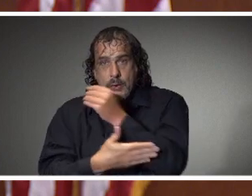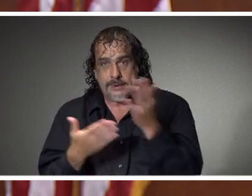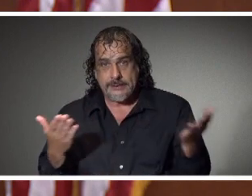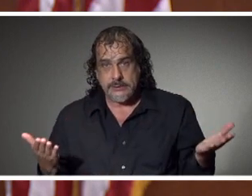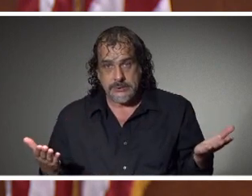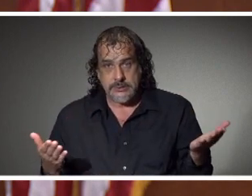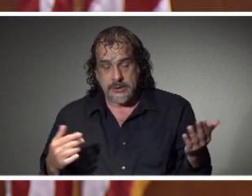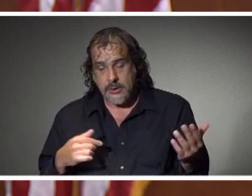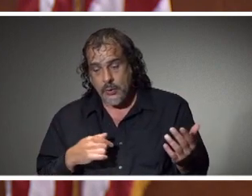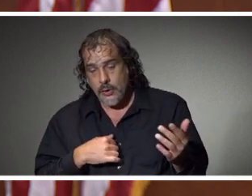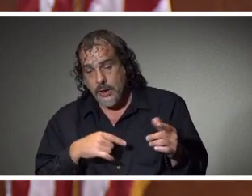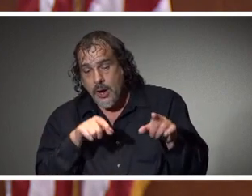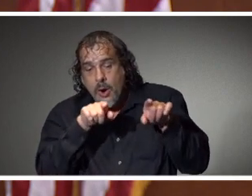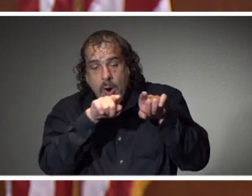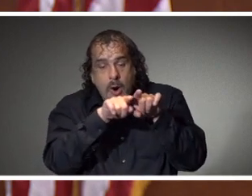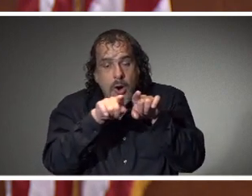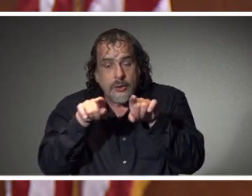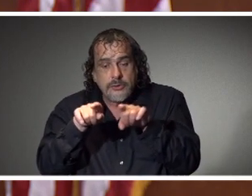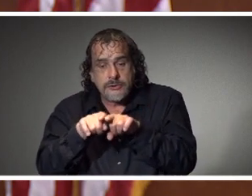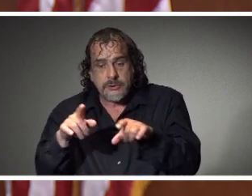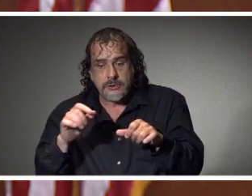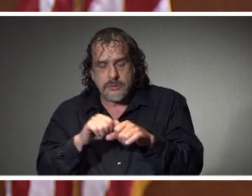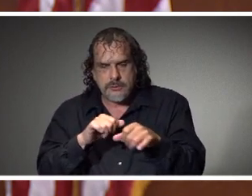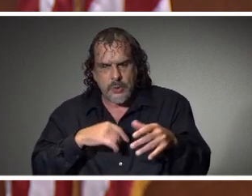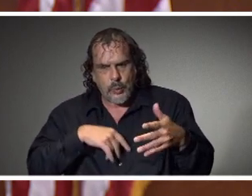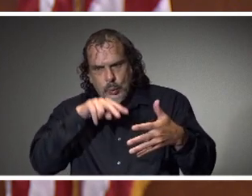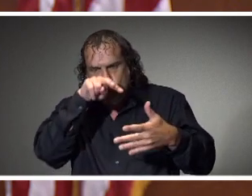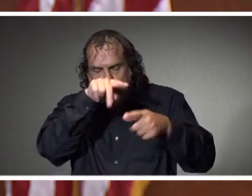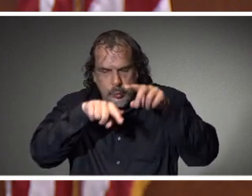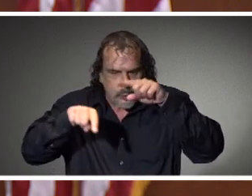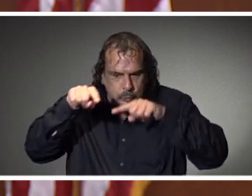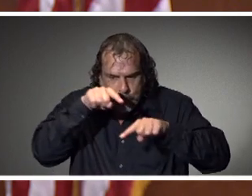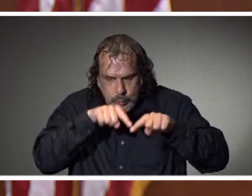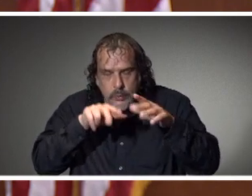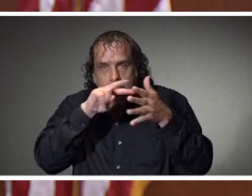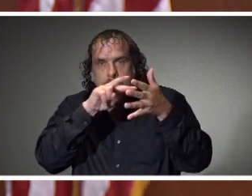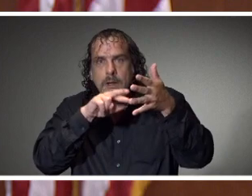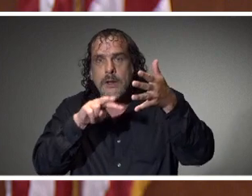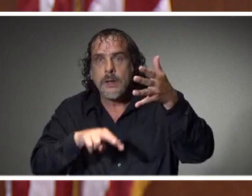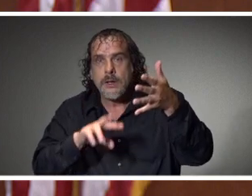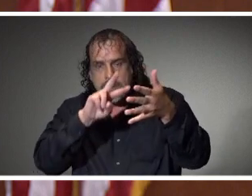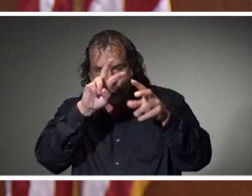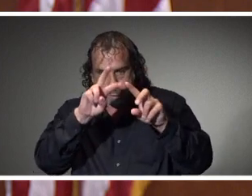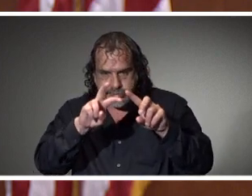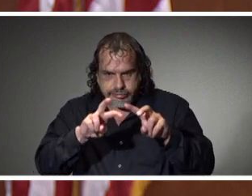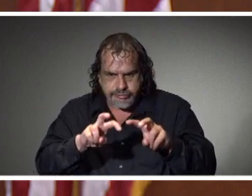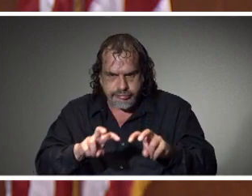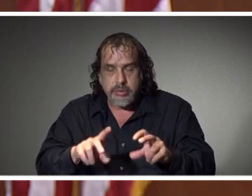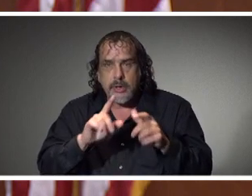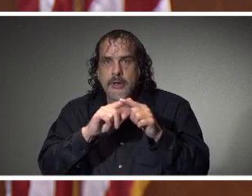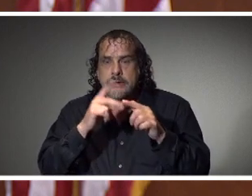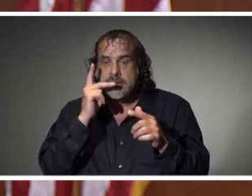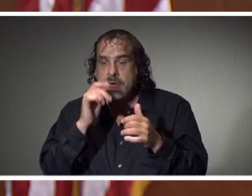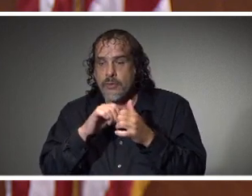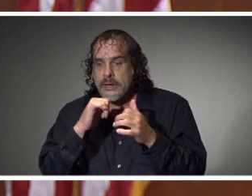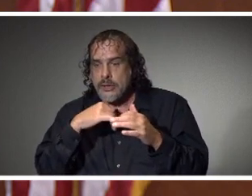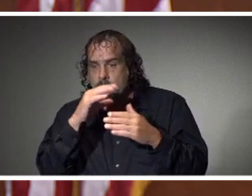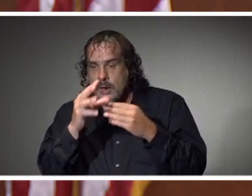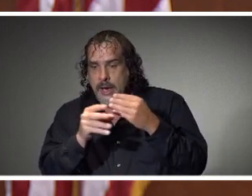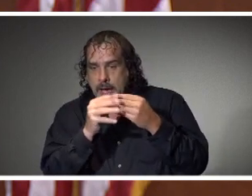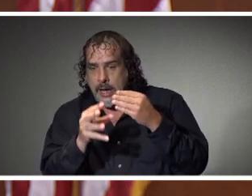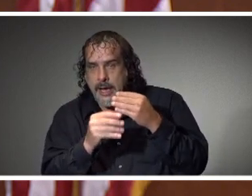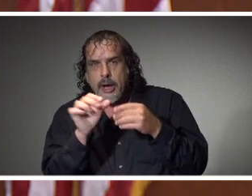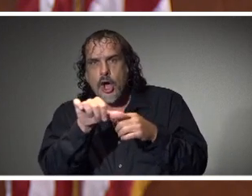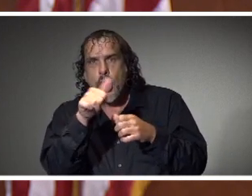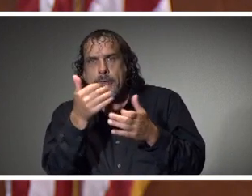are also poring over the data to determine if other measures need to be added as